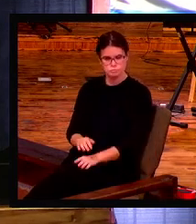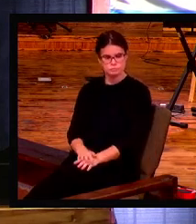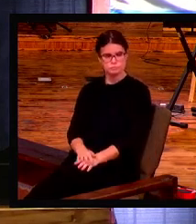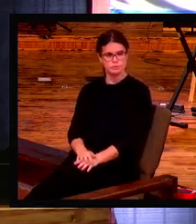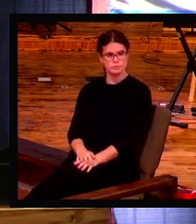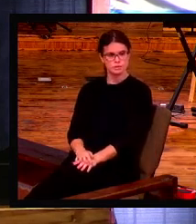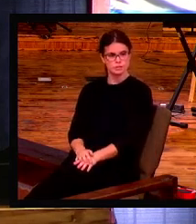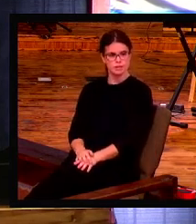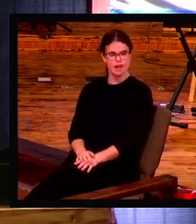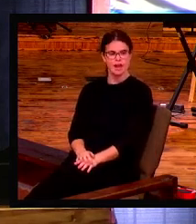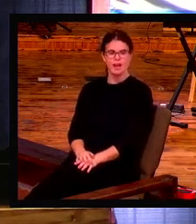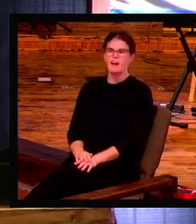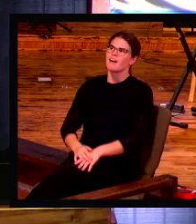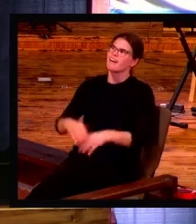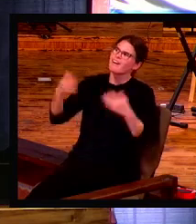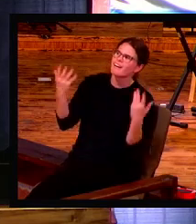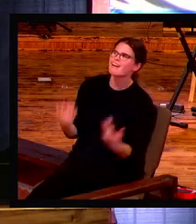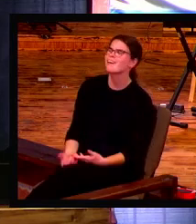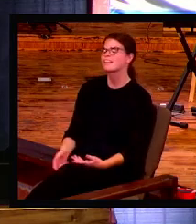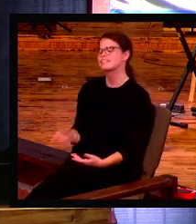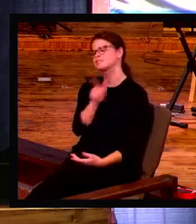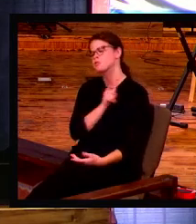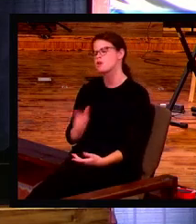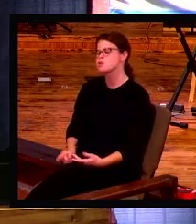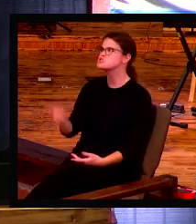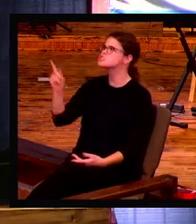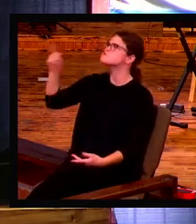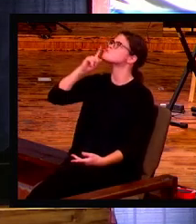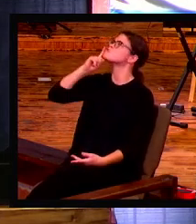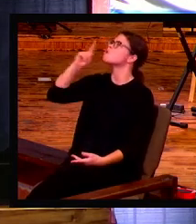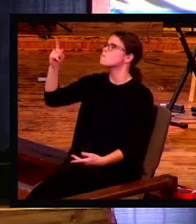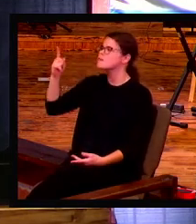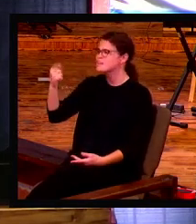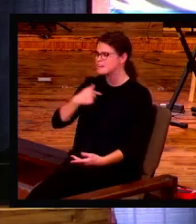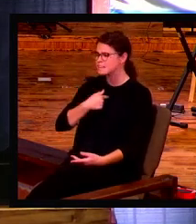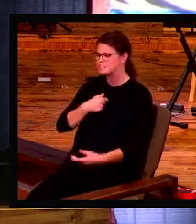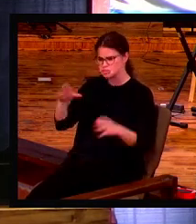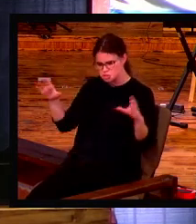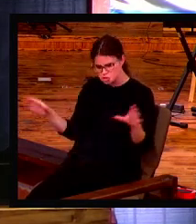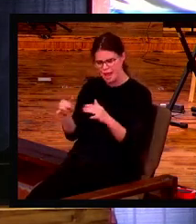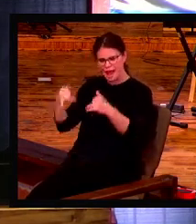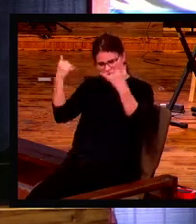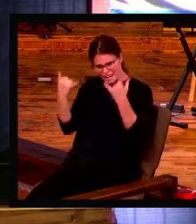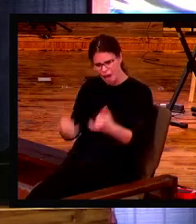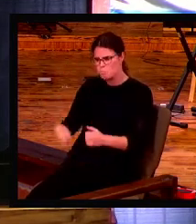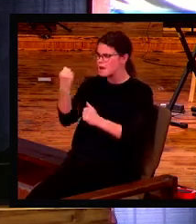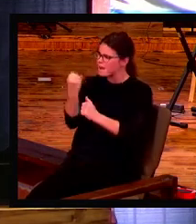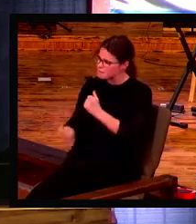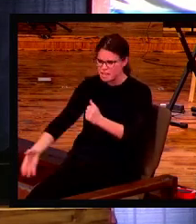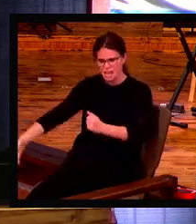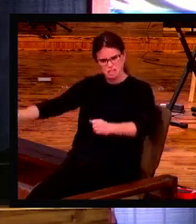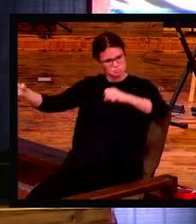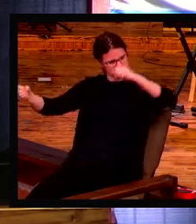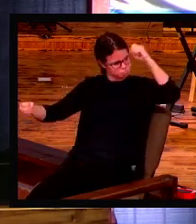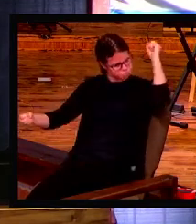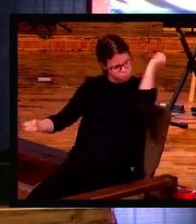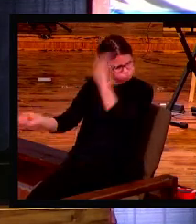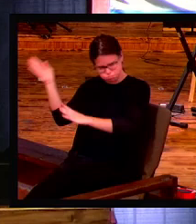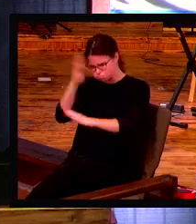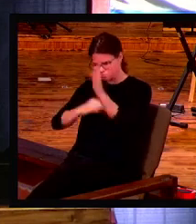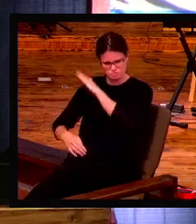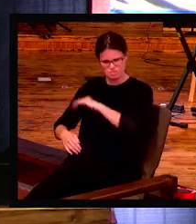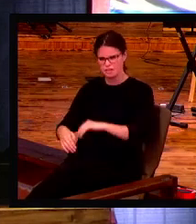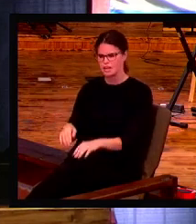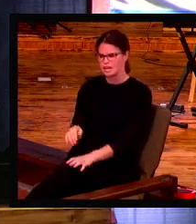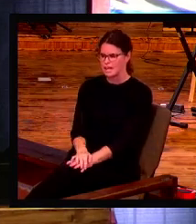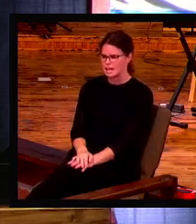just told me to do this thing and now everything's blowing up. We got any honest people in church this morning, right? The line gets all squiggly and it's like, how